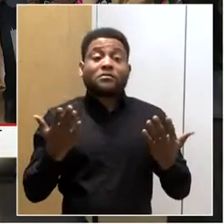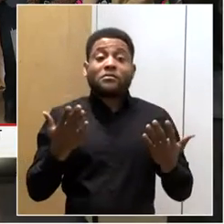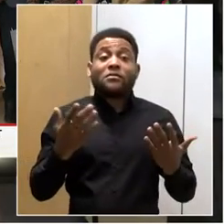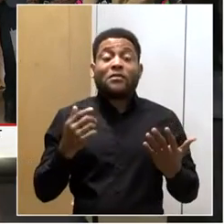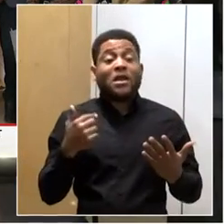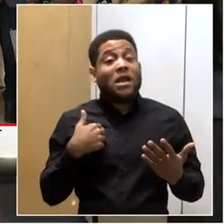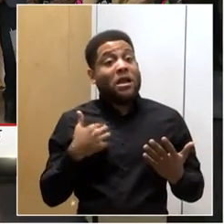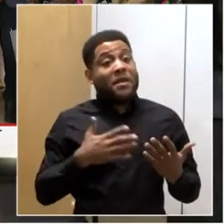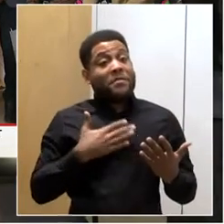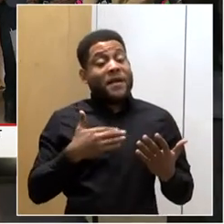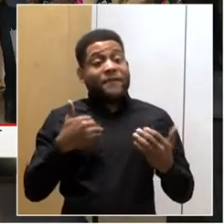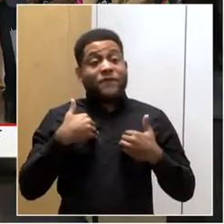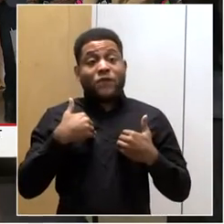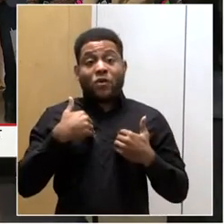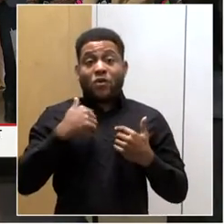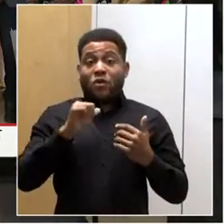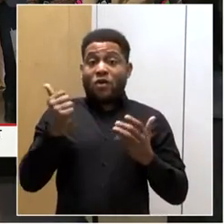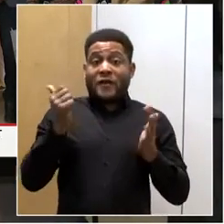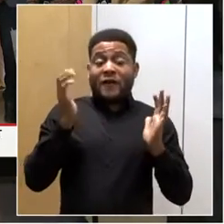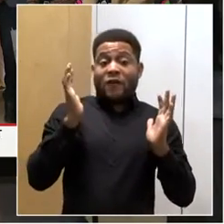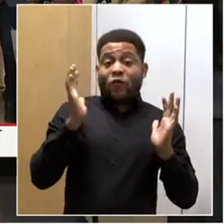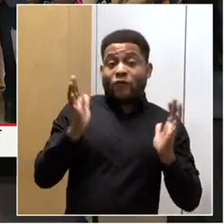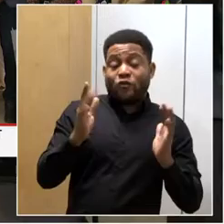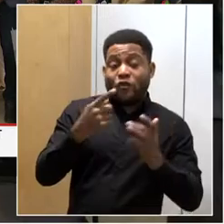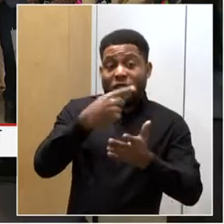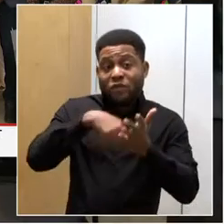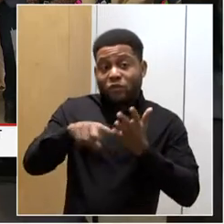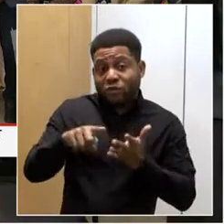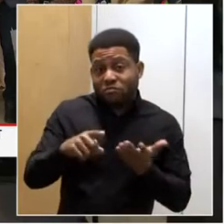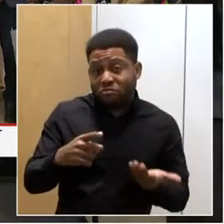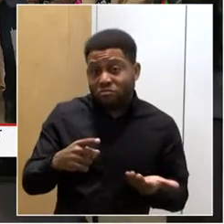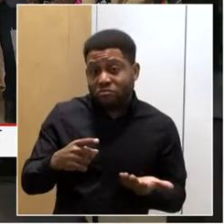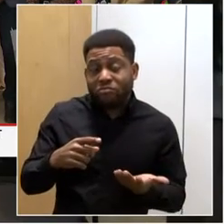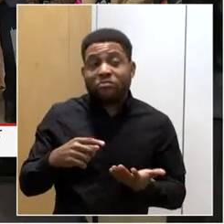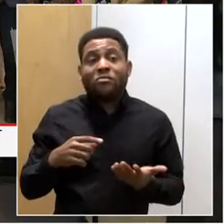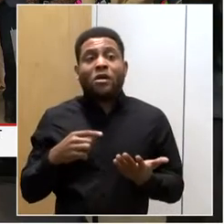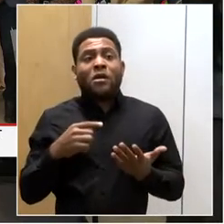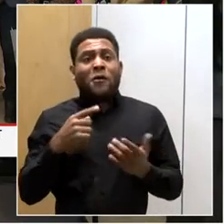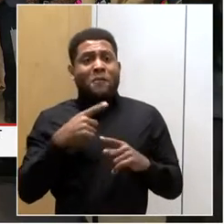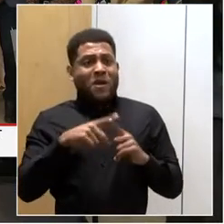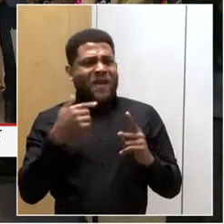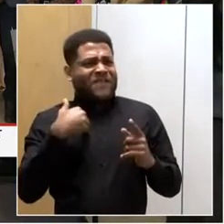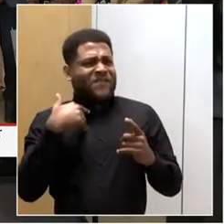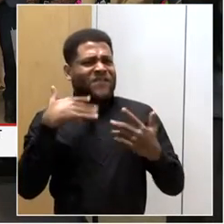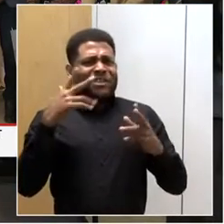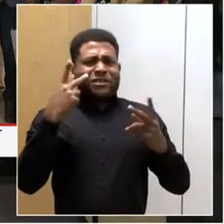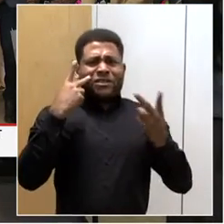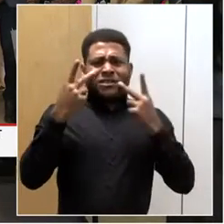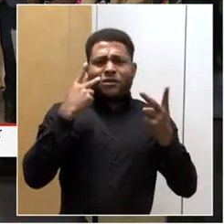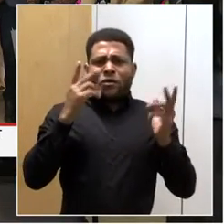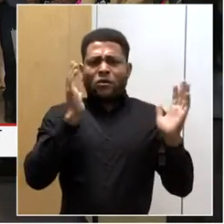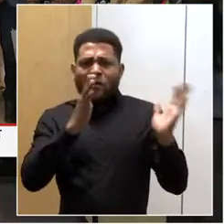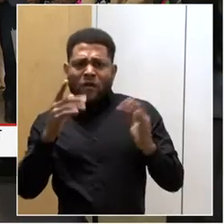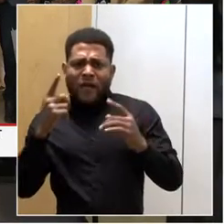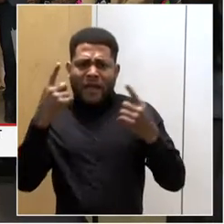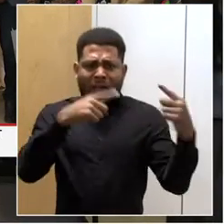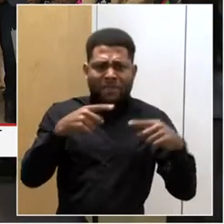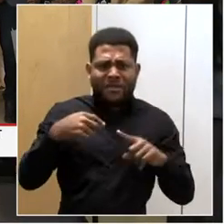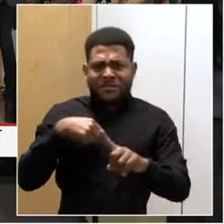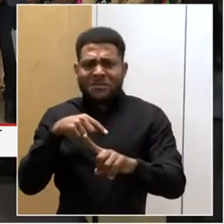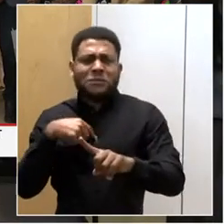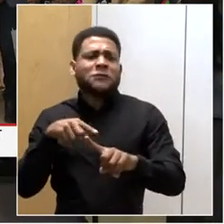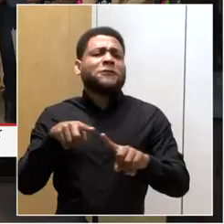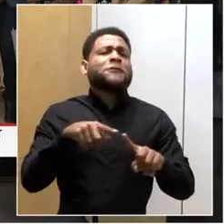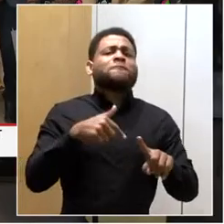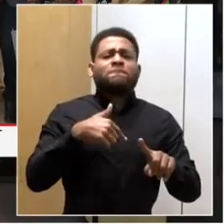another conversation in about a week or so. I feel good about, and I'm encouraged by some of the conversations that have taken place more recently between the